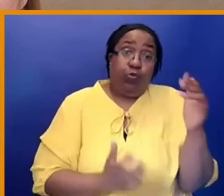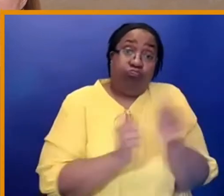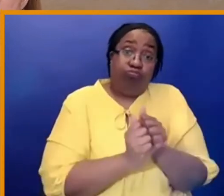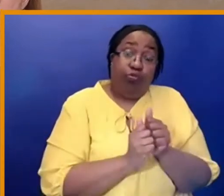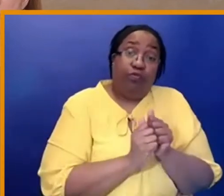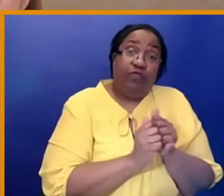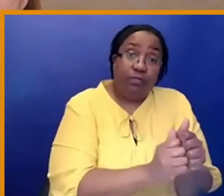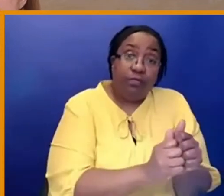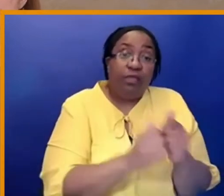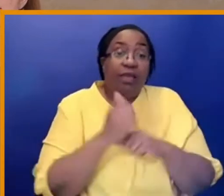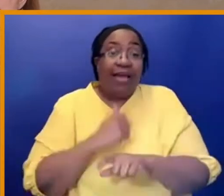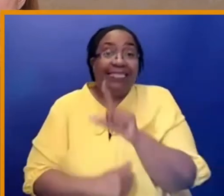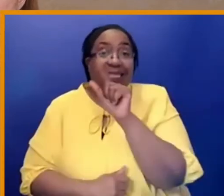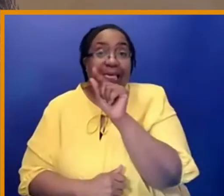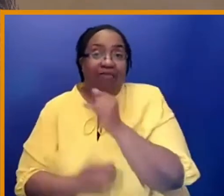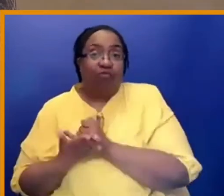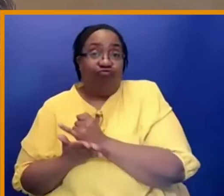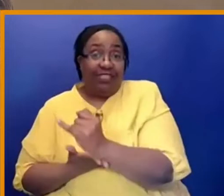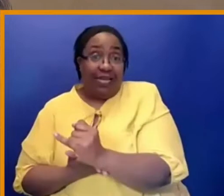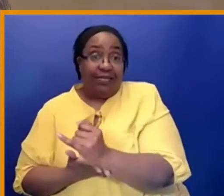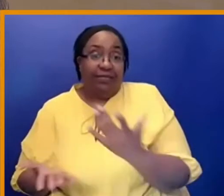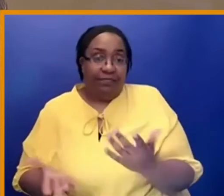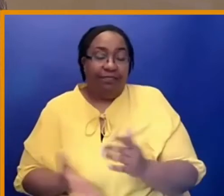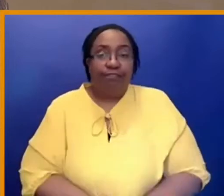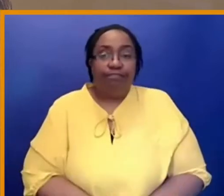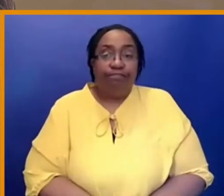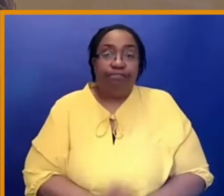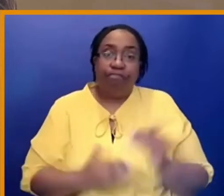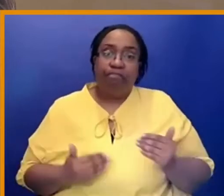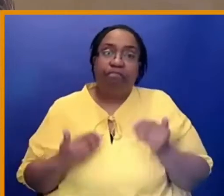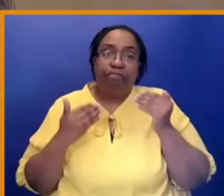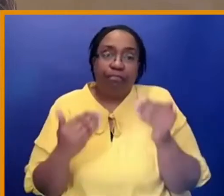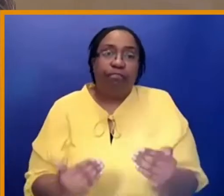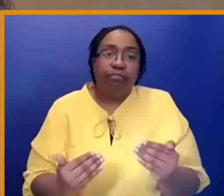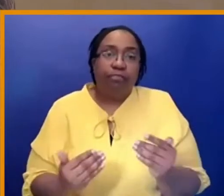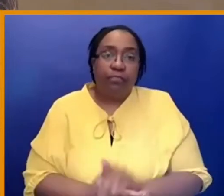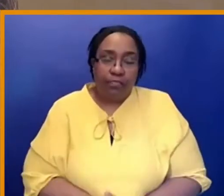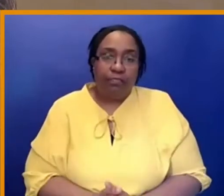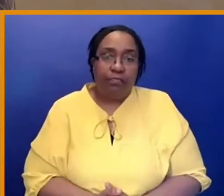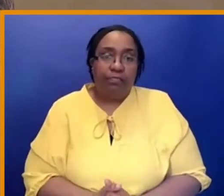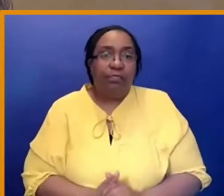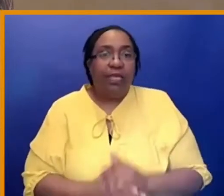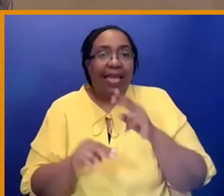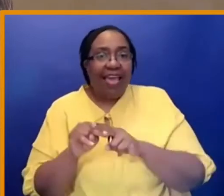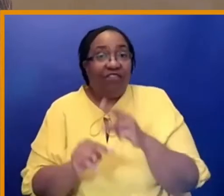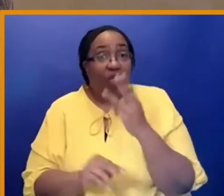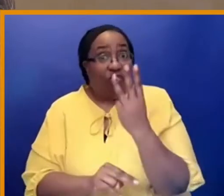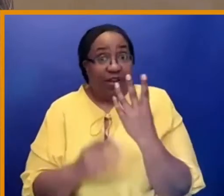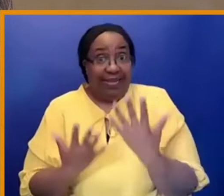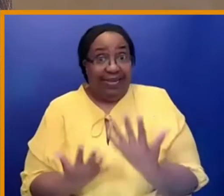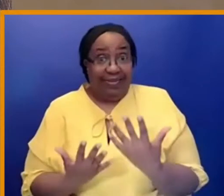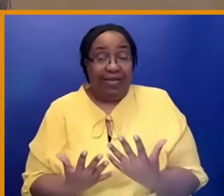11 to reject it. We now move on to agenda item F3, which you'll find on